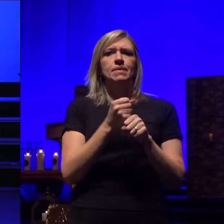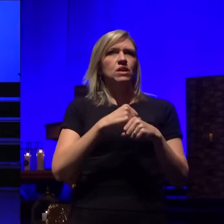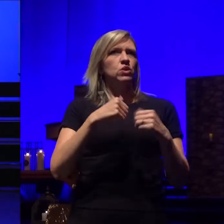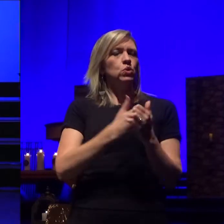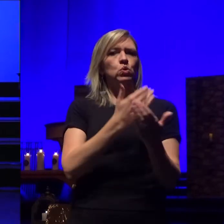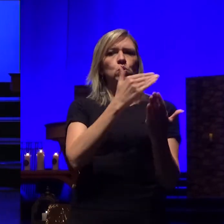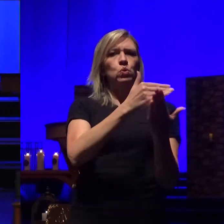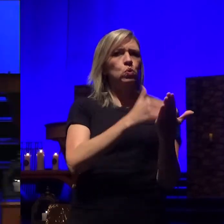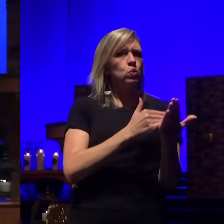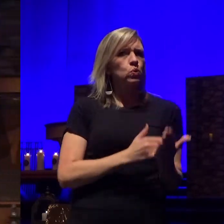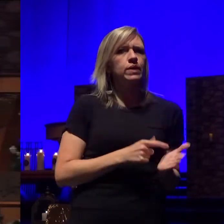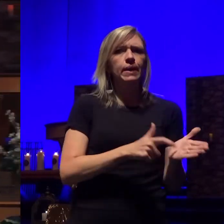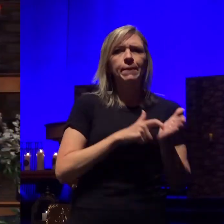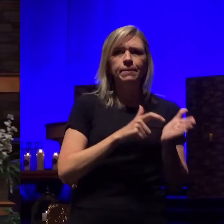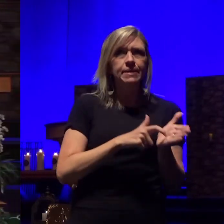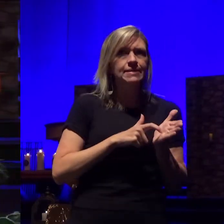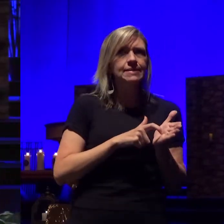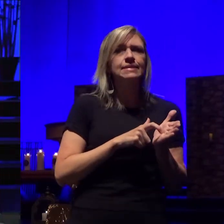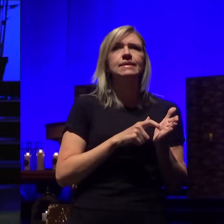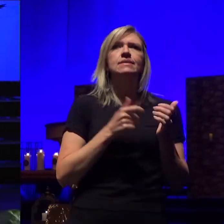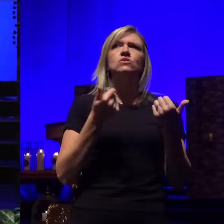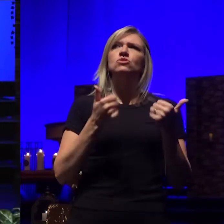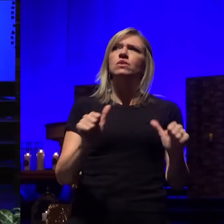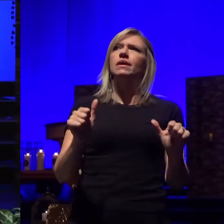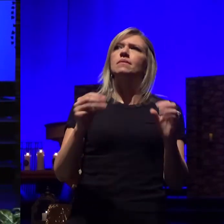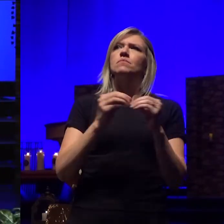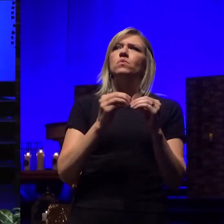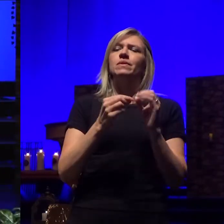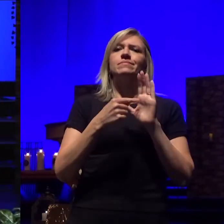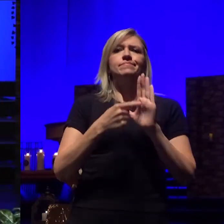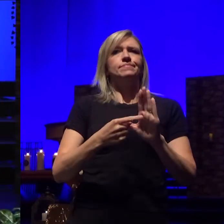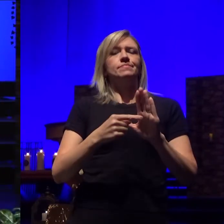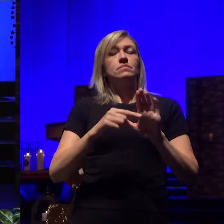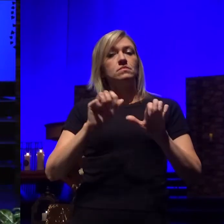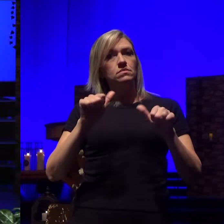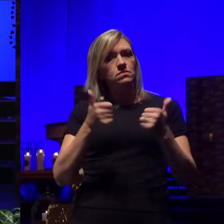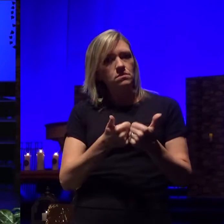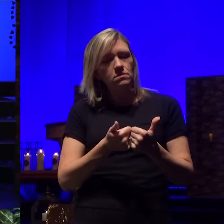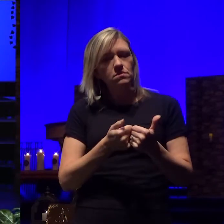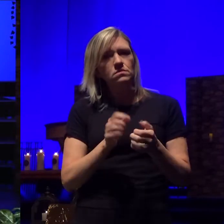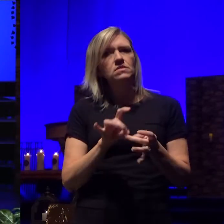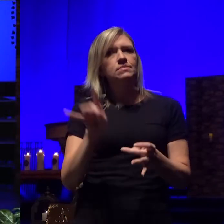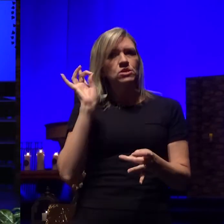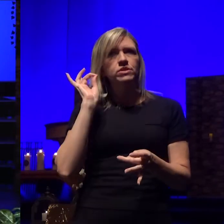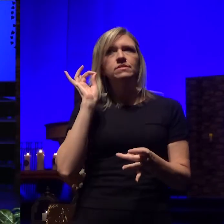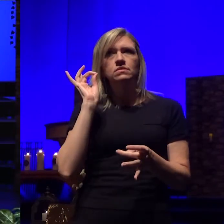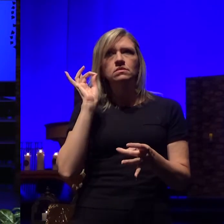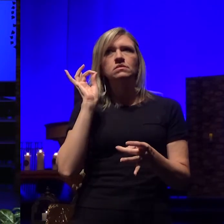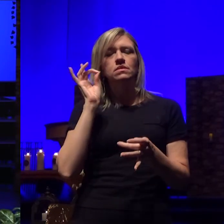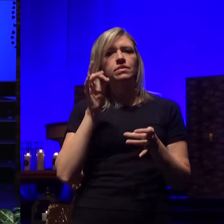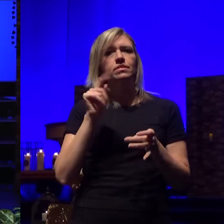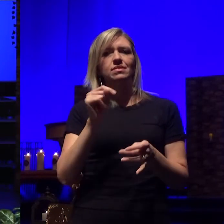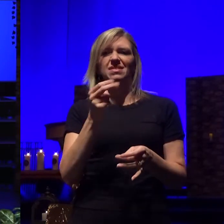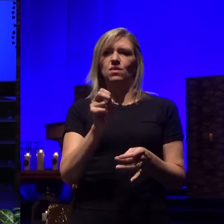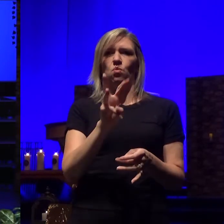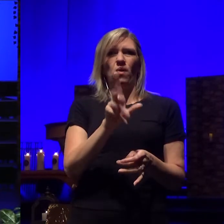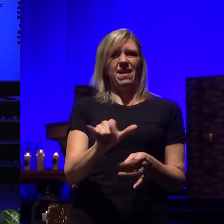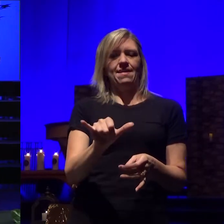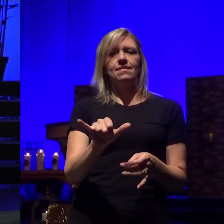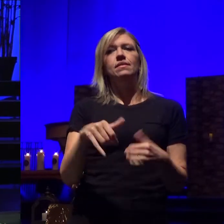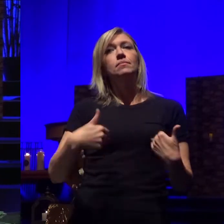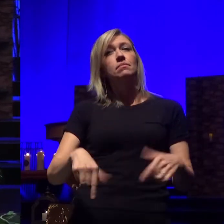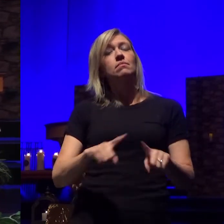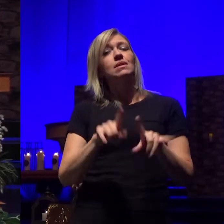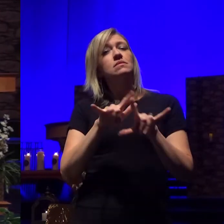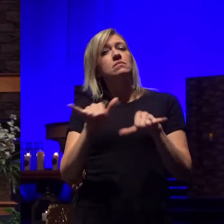commandments for us to follow. He's trying to express how challenging the way of spirit is, and yet how